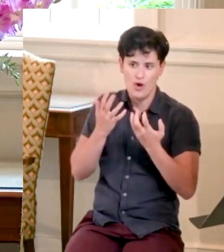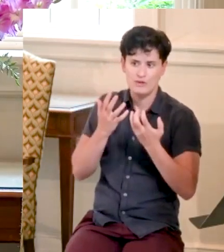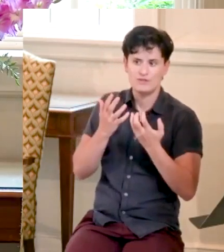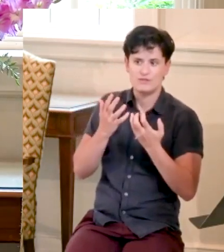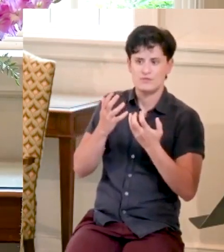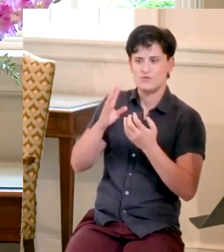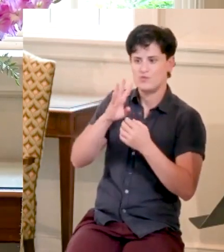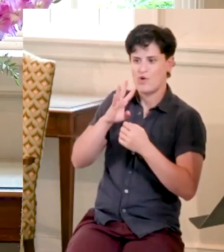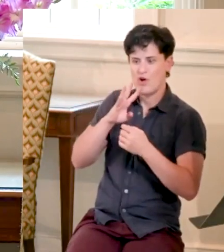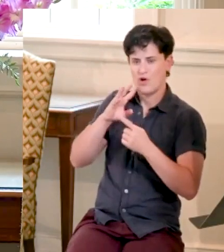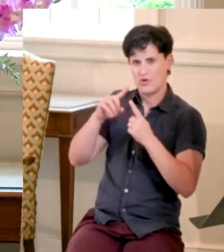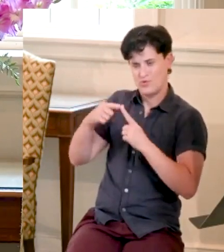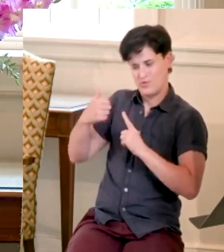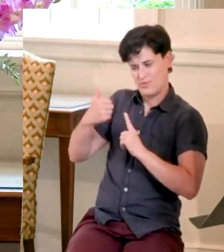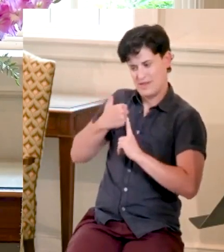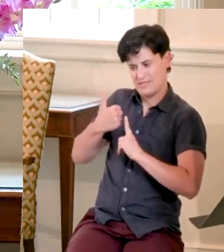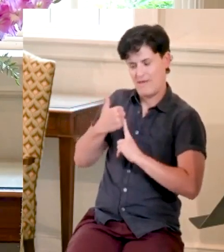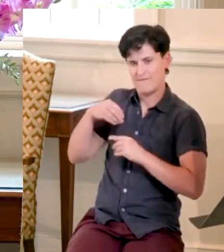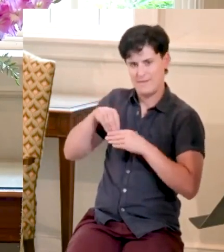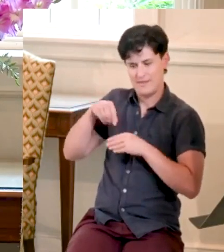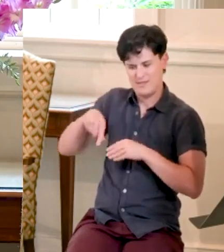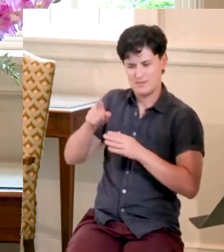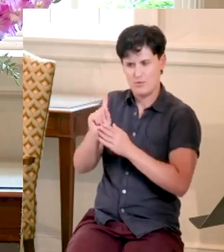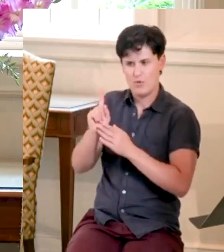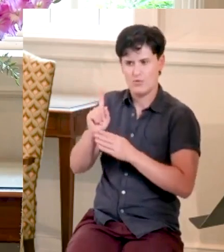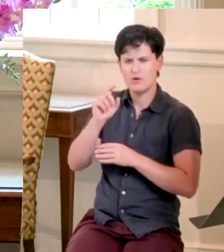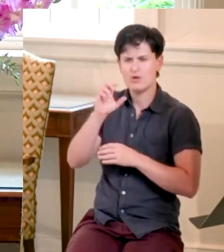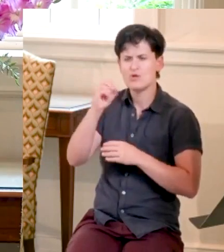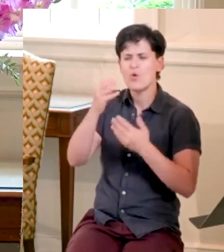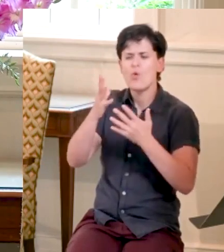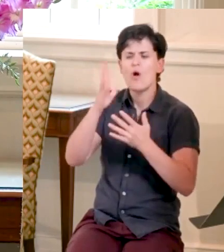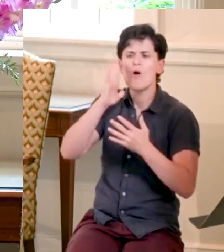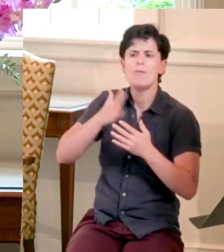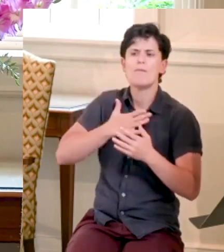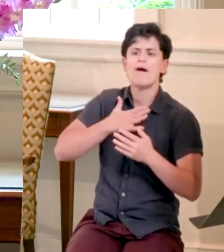what would your future self tell you?